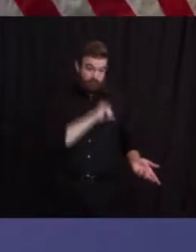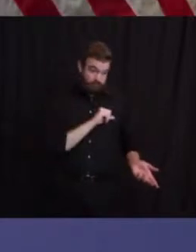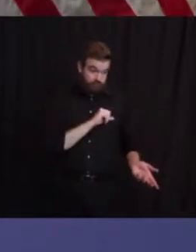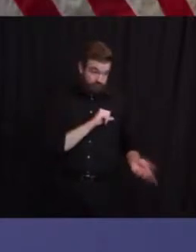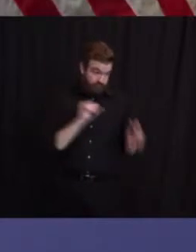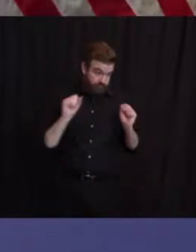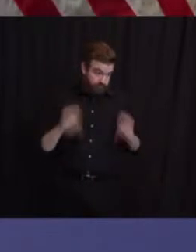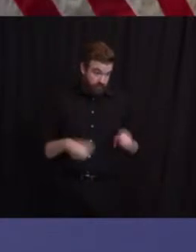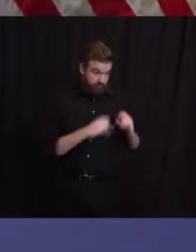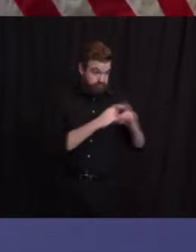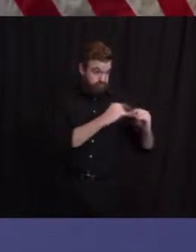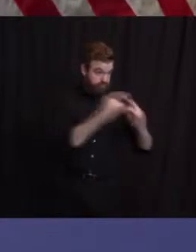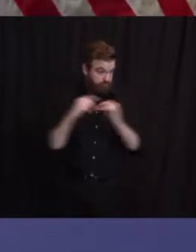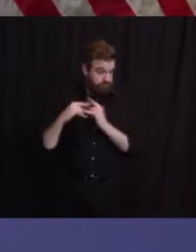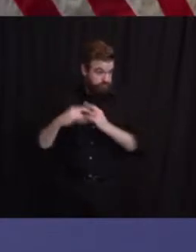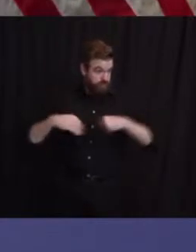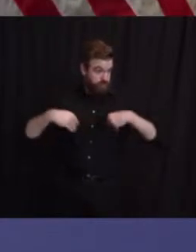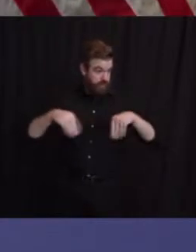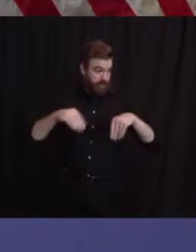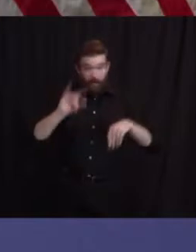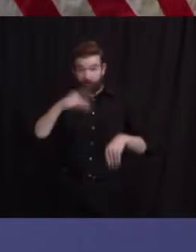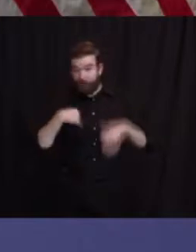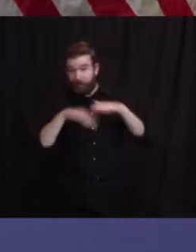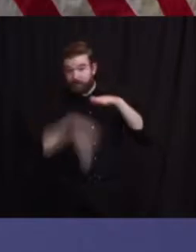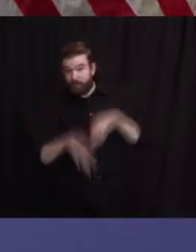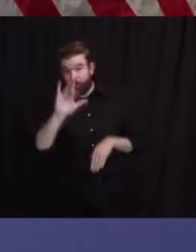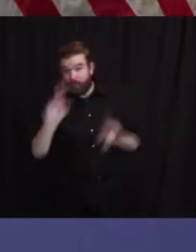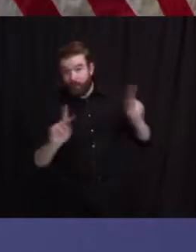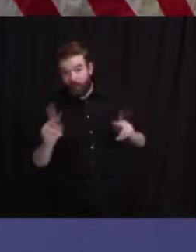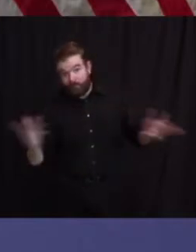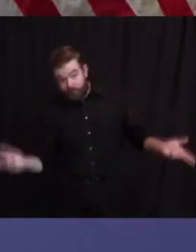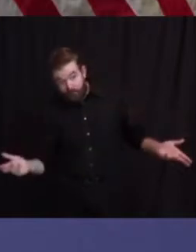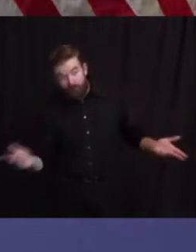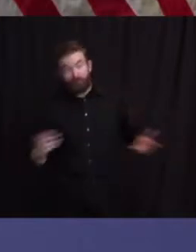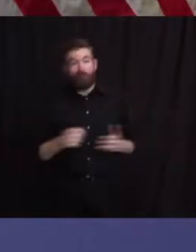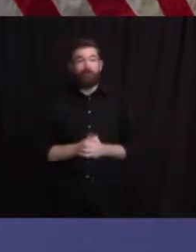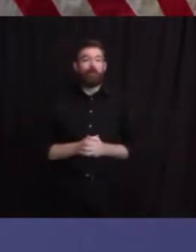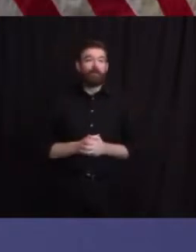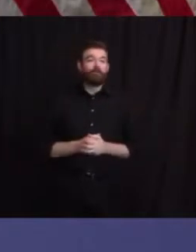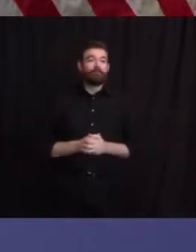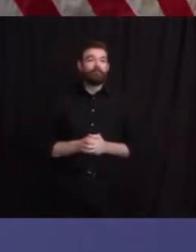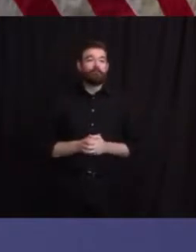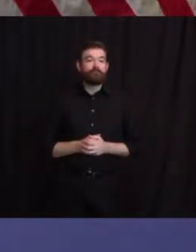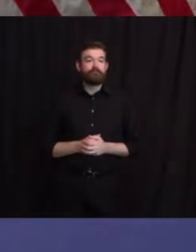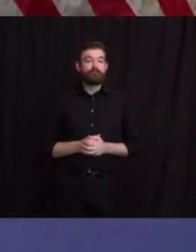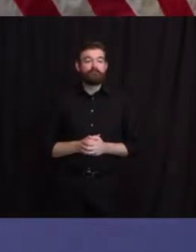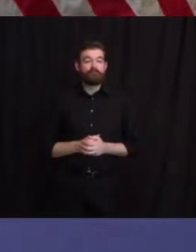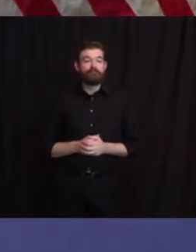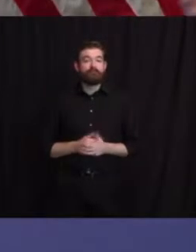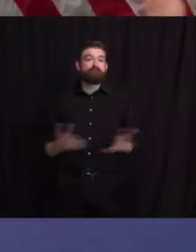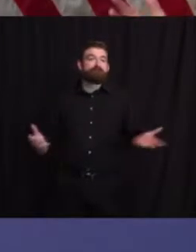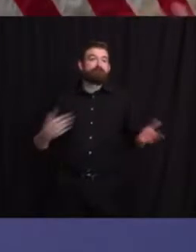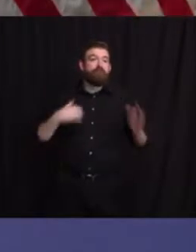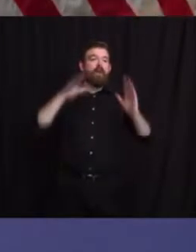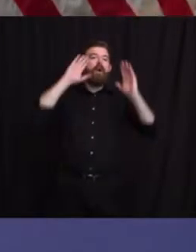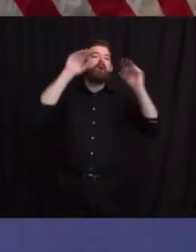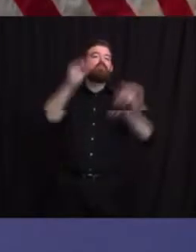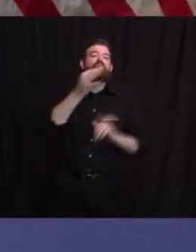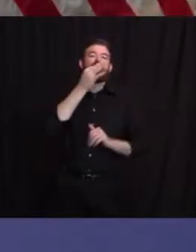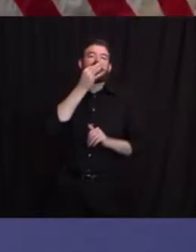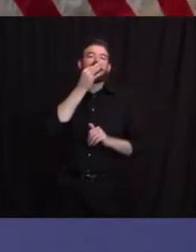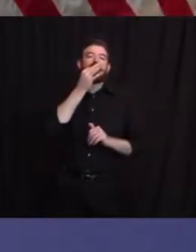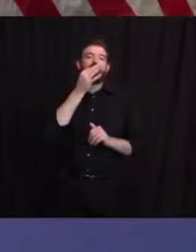I alluded to the other day when we talked about graduations being allowed to take place at earliest July 6th and